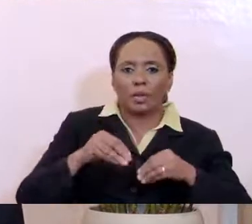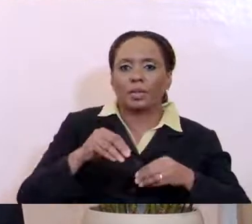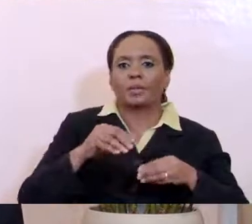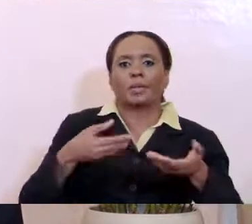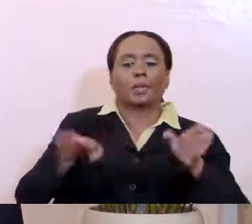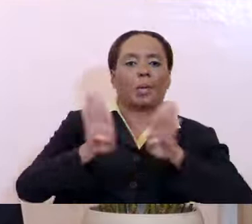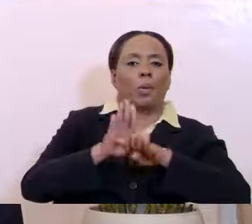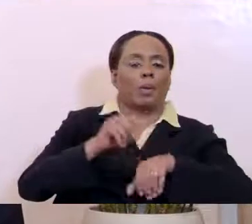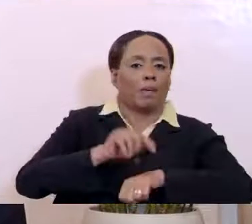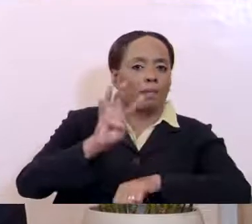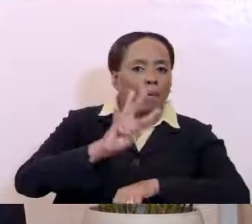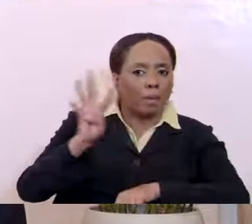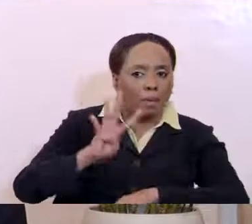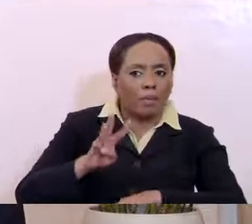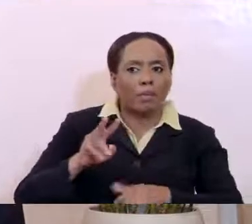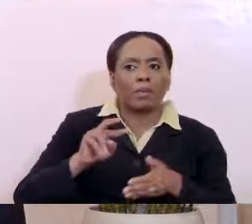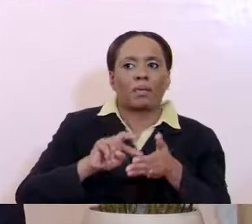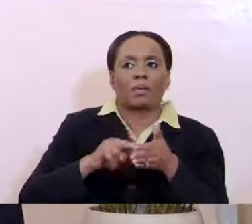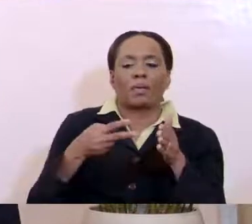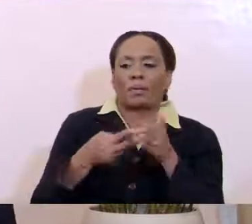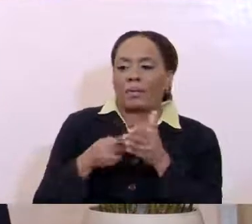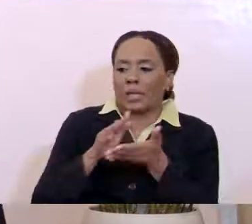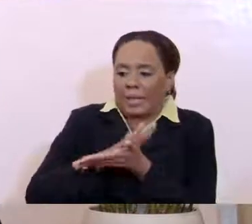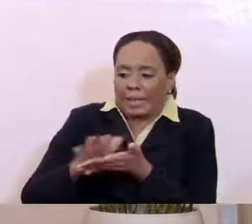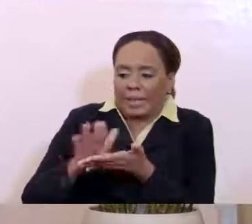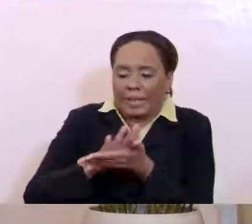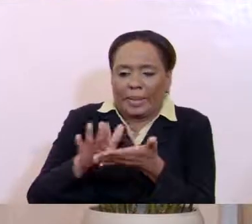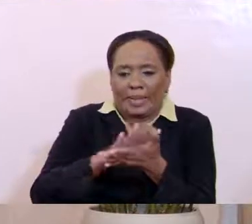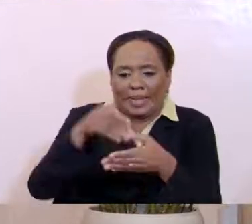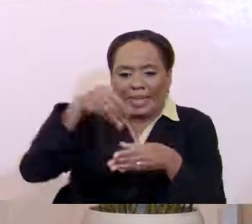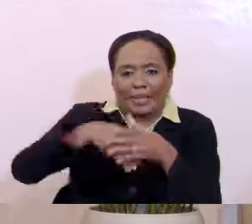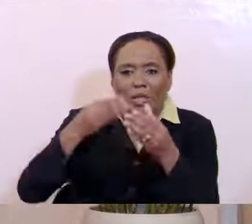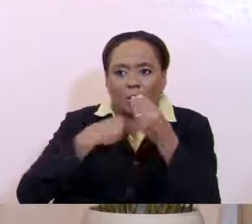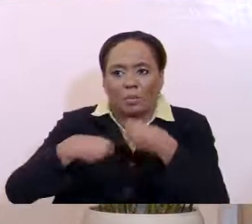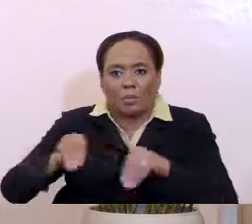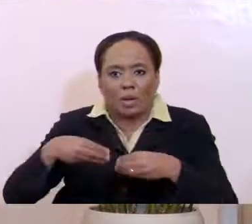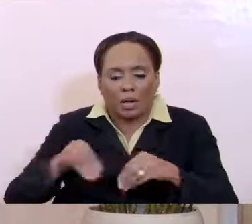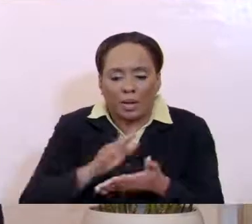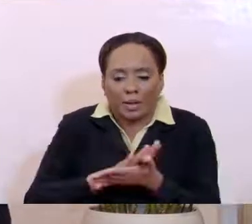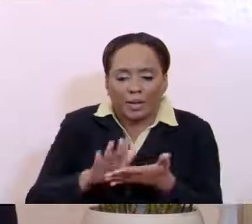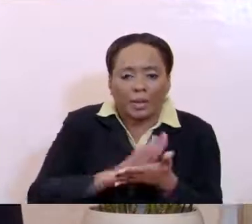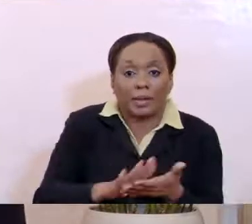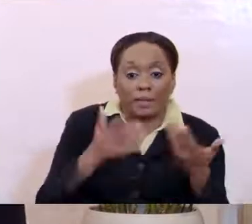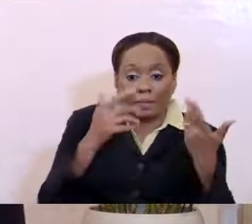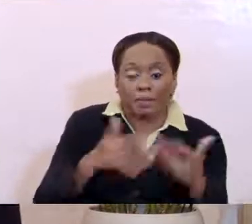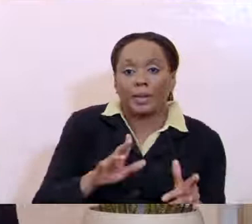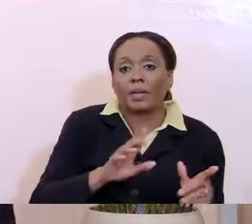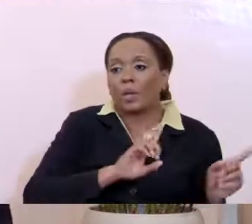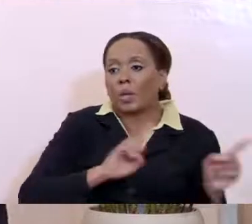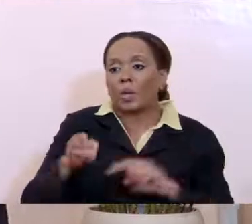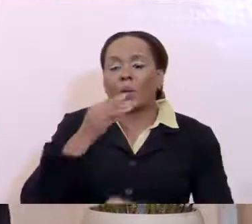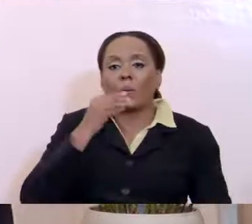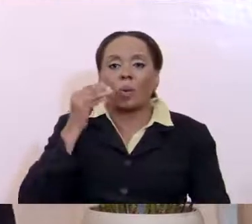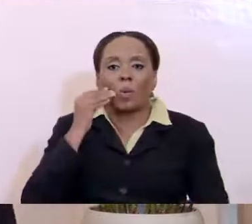enough time for sanitizing, cleaning up, and so on, and then to allow workers to be able to get home